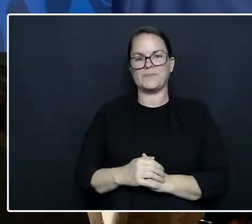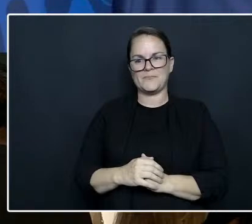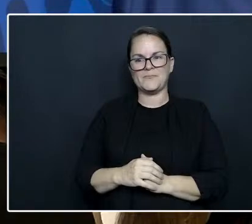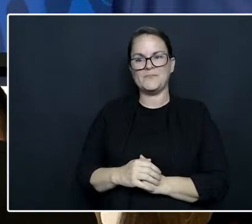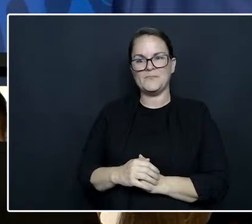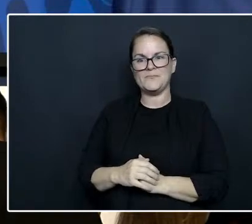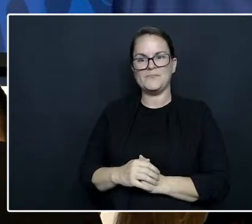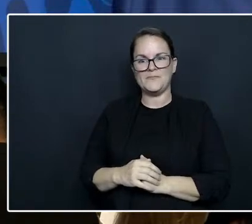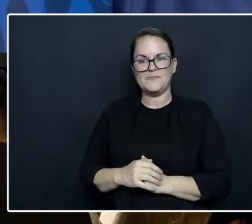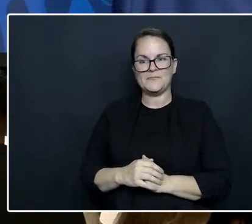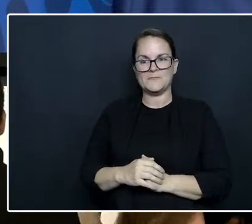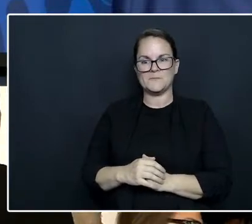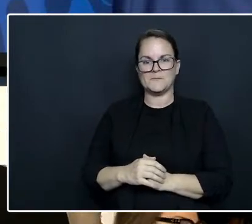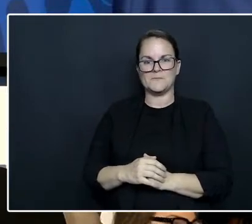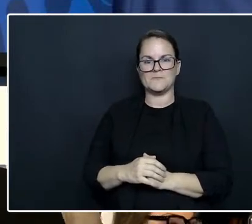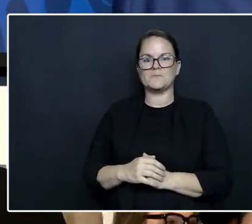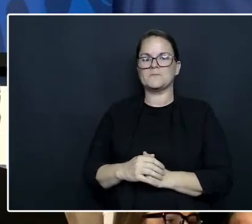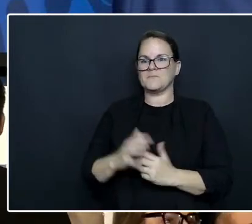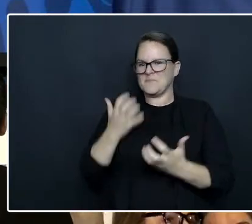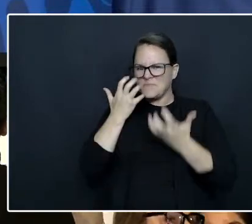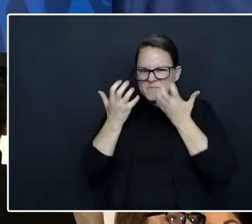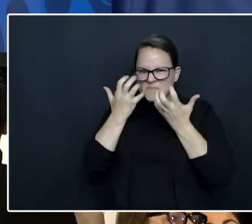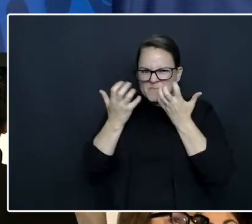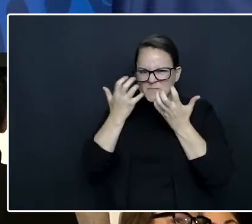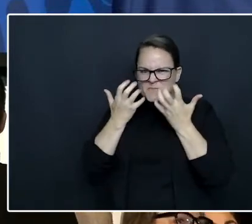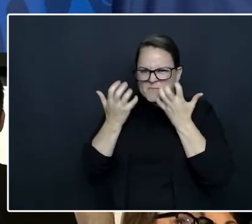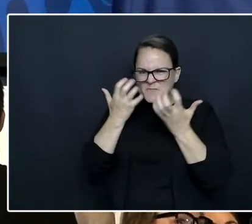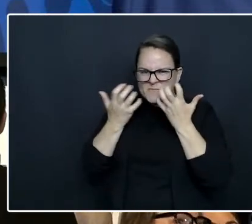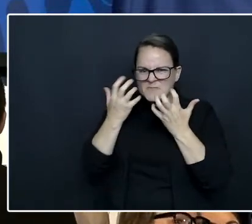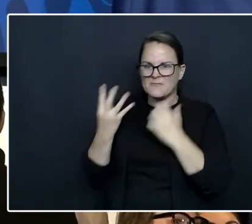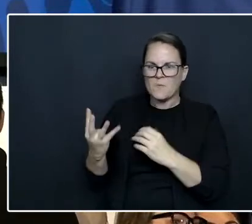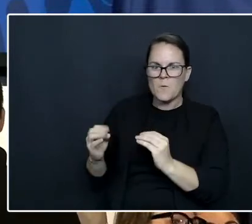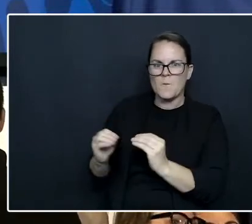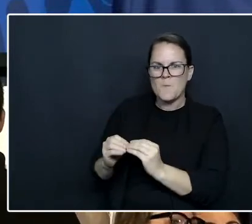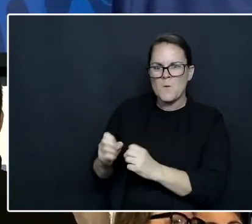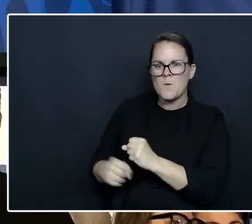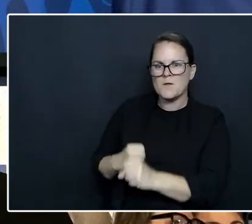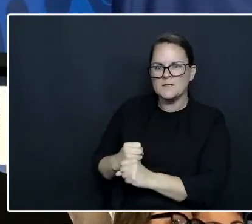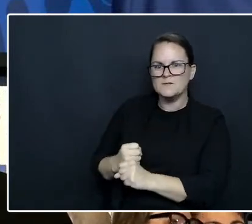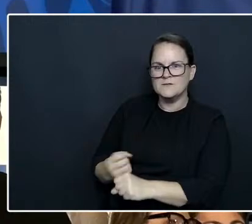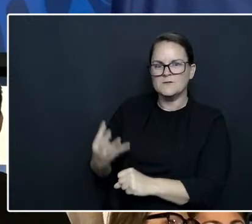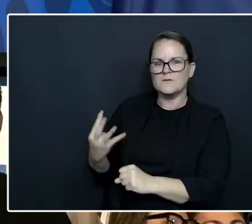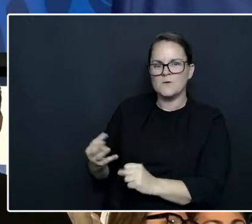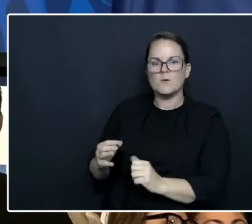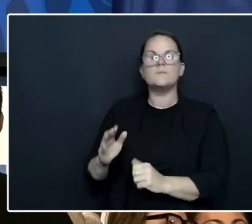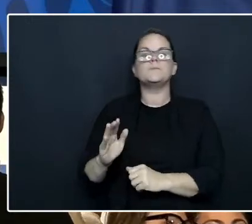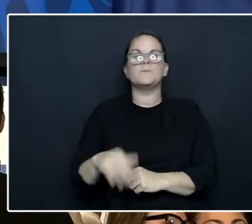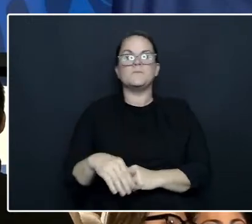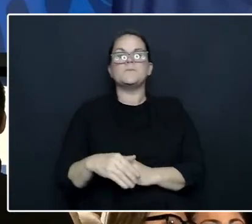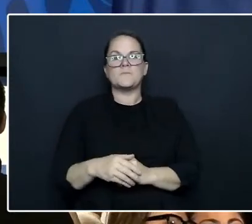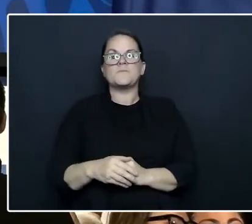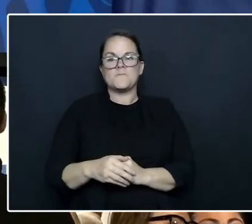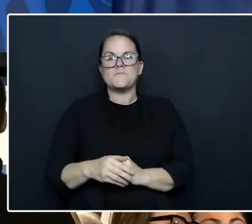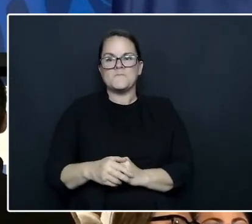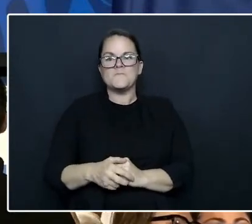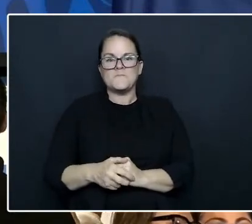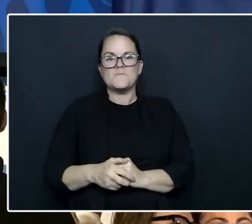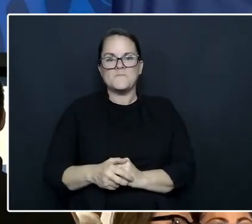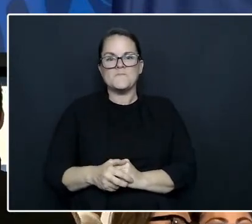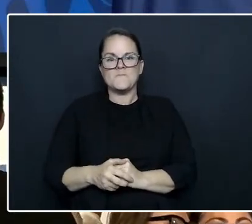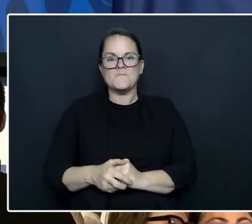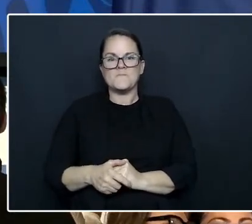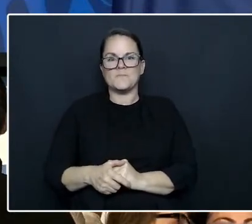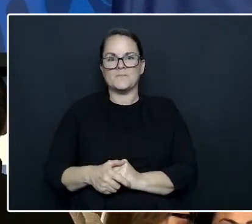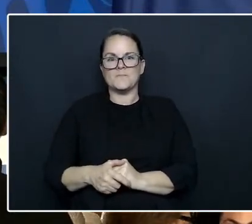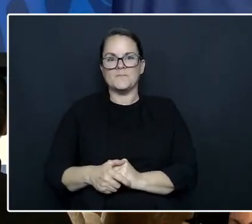4 more years. 4 more years. 4 more years. 4 more years. And a lot of work